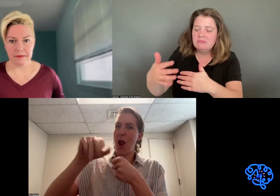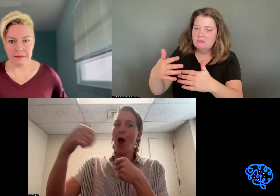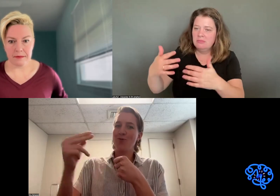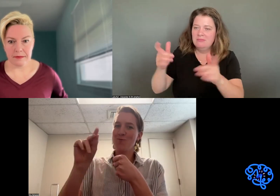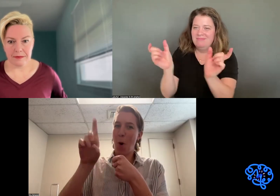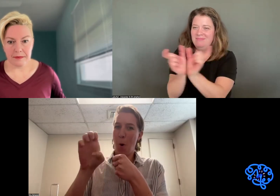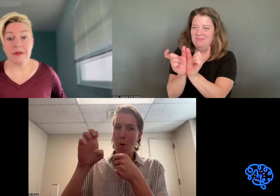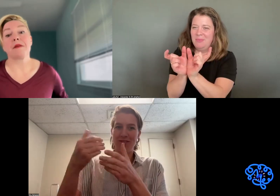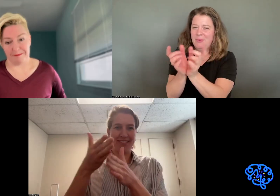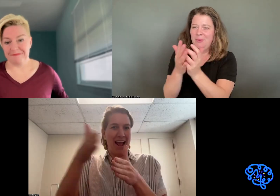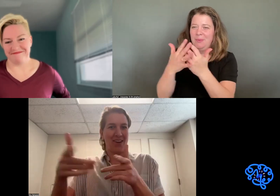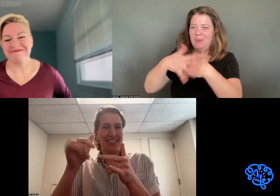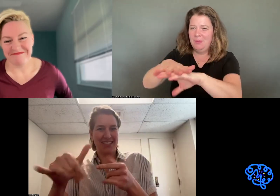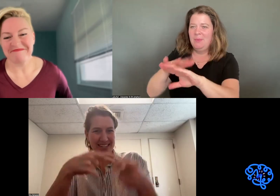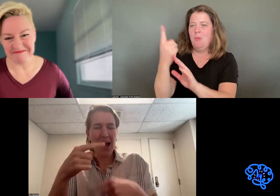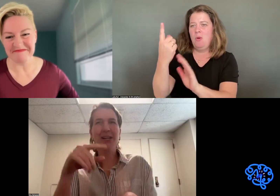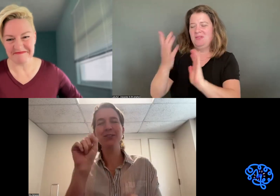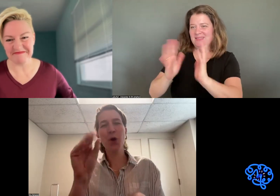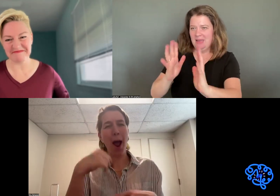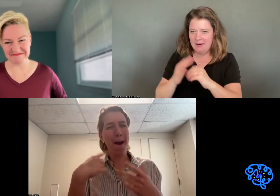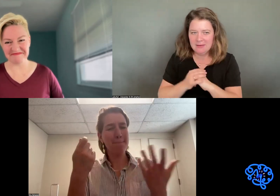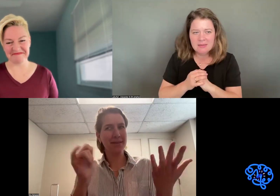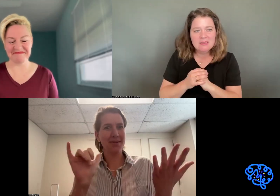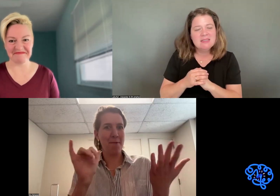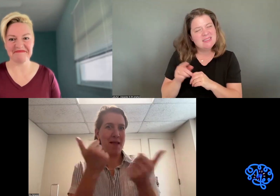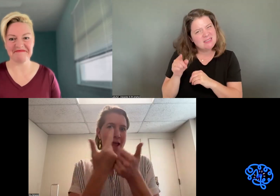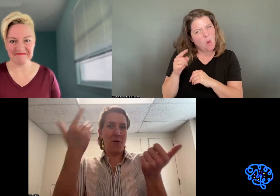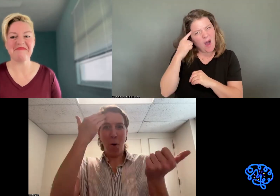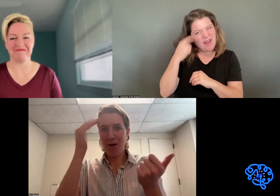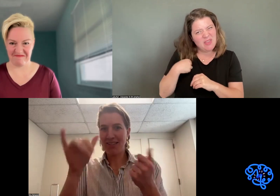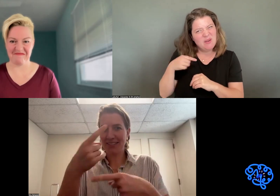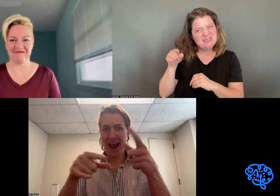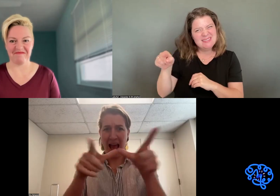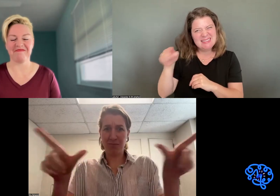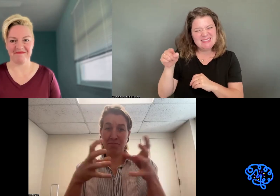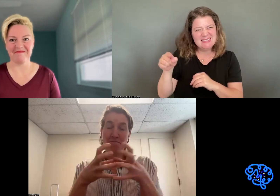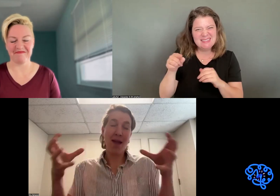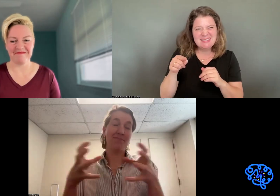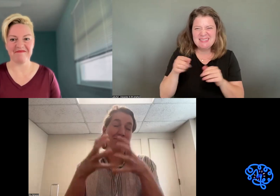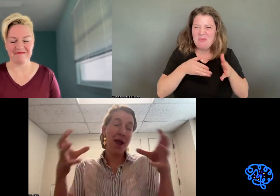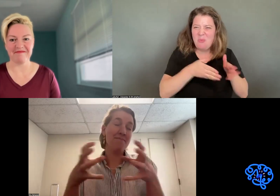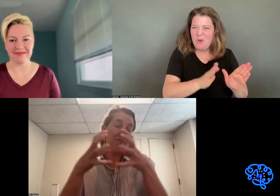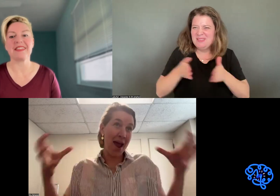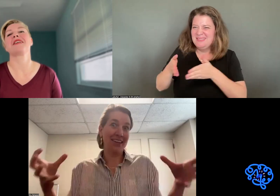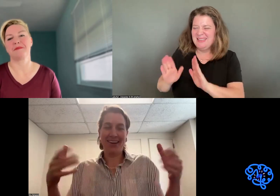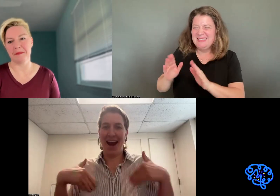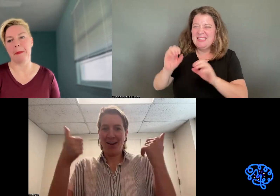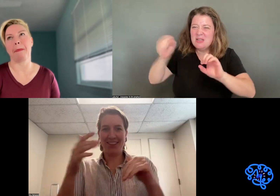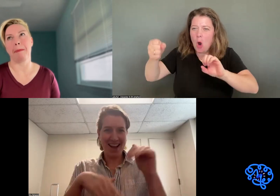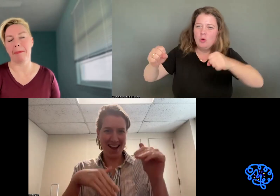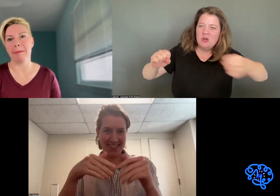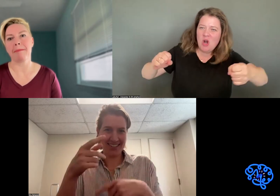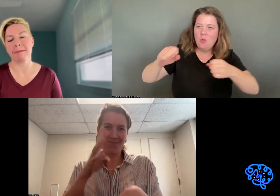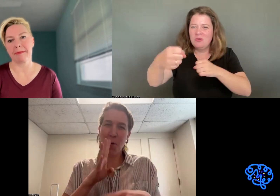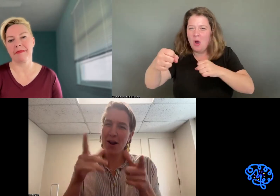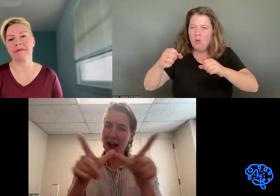over time. And so that would influence the direction, the node density and the hops between nodes. So I'm wondering, of course, because